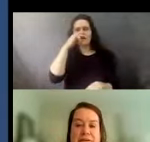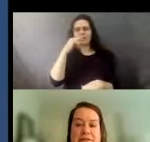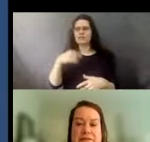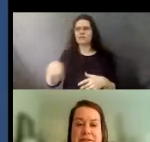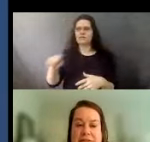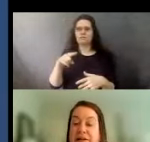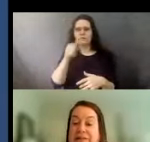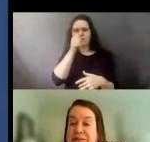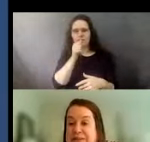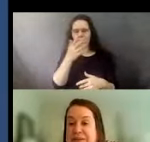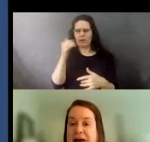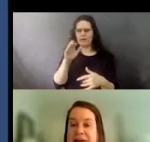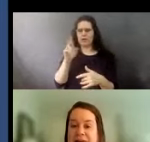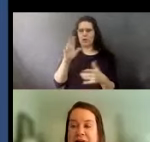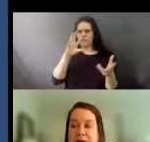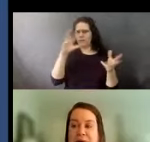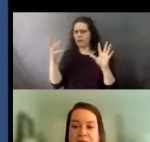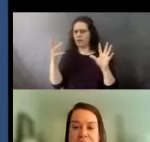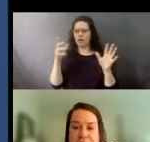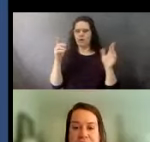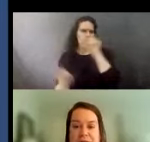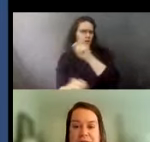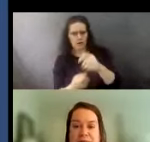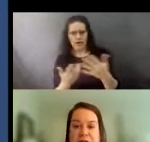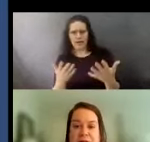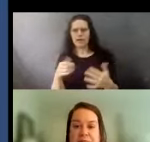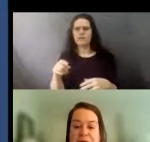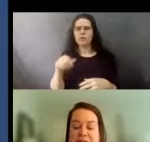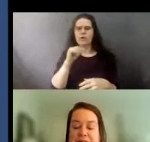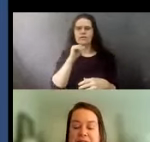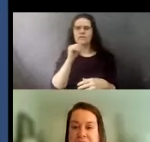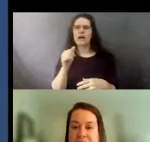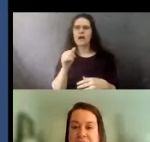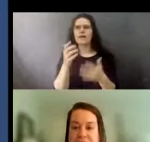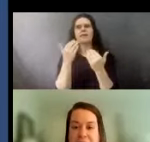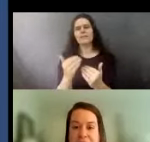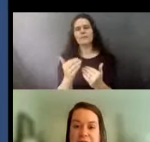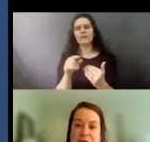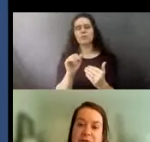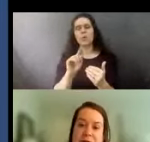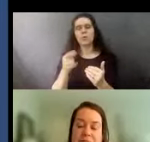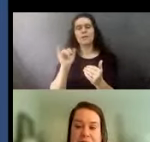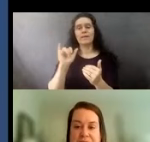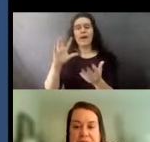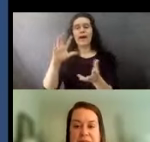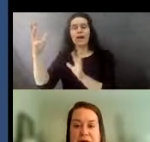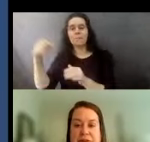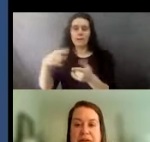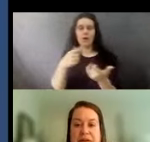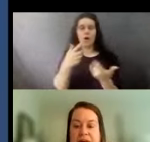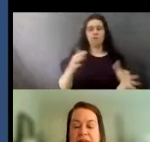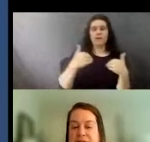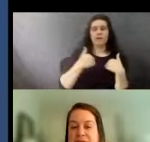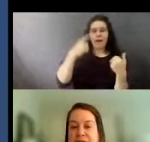it is not limited to that. And whether it is a new mental health disability or a pre-existing